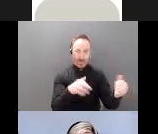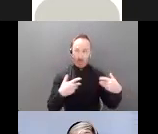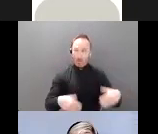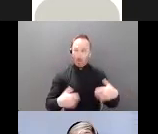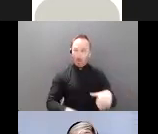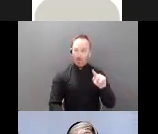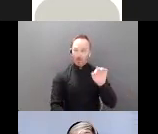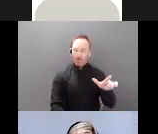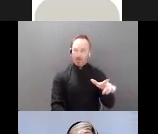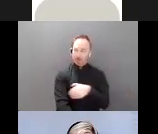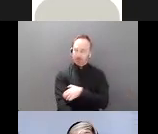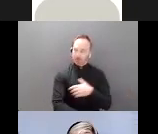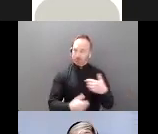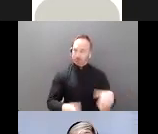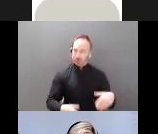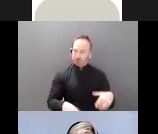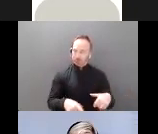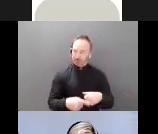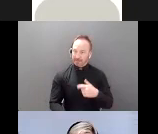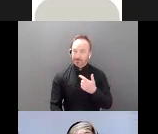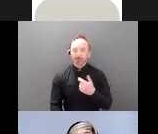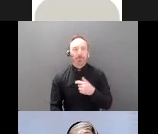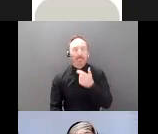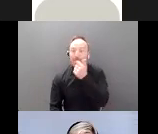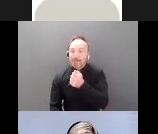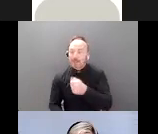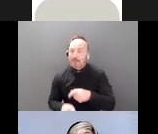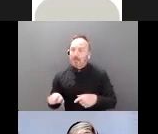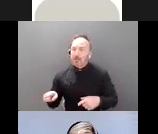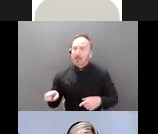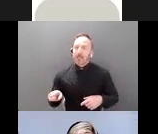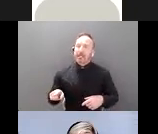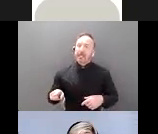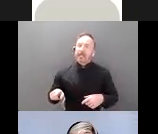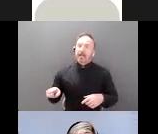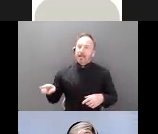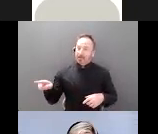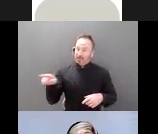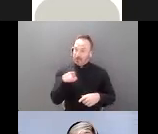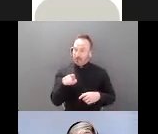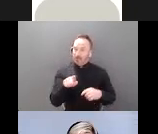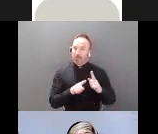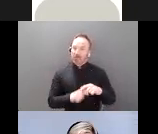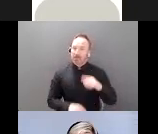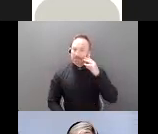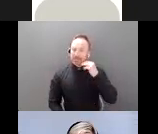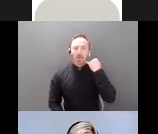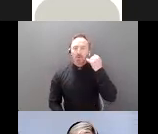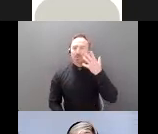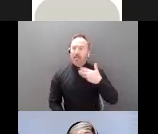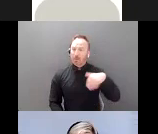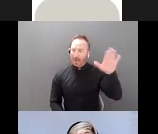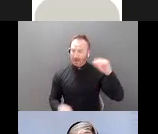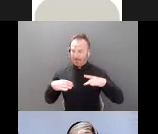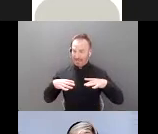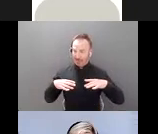it's, do you know why or have you ever, when you go on a vacation, do you ever look